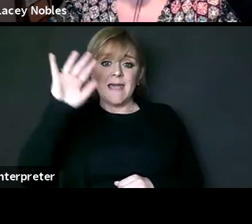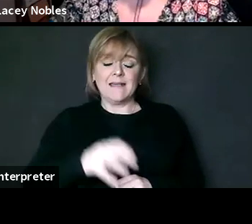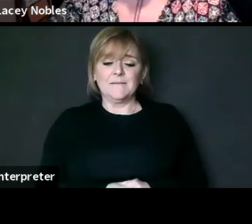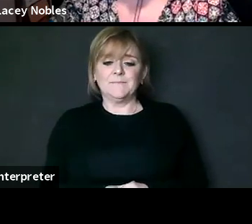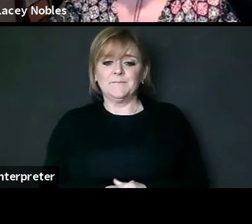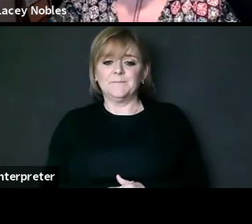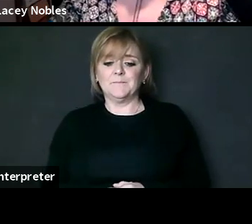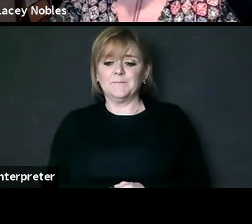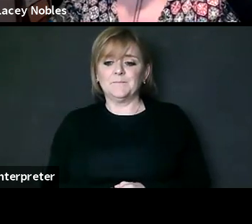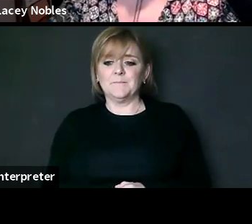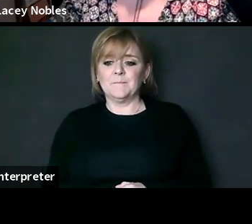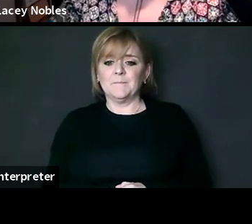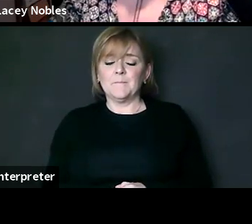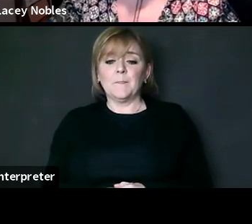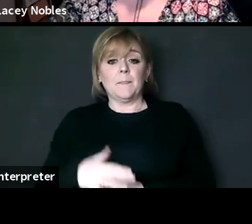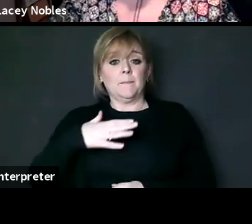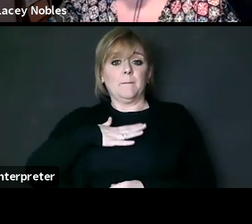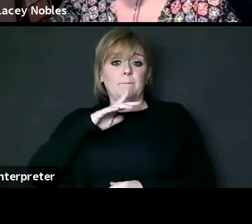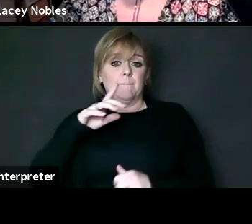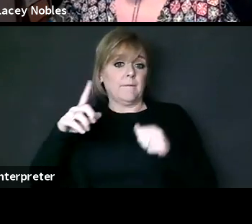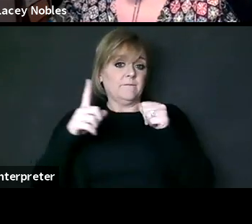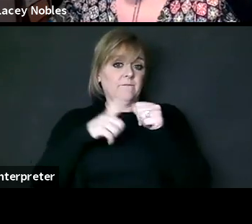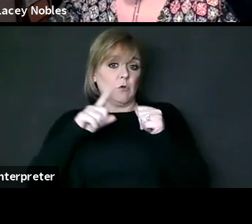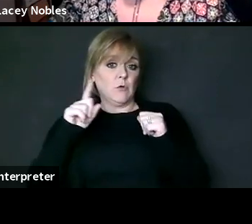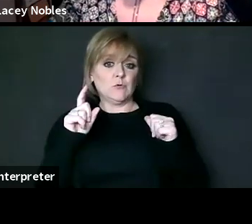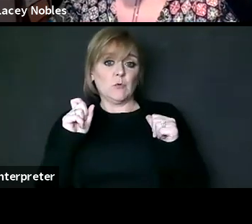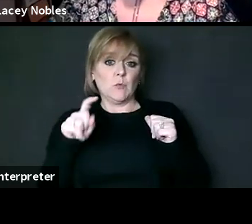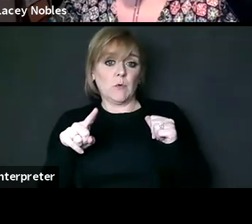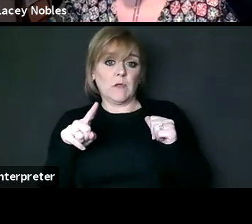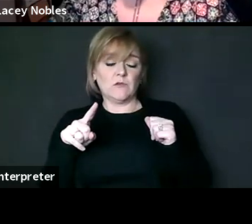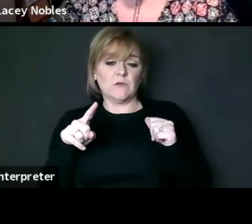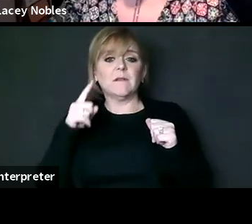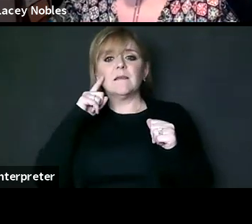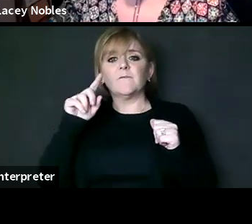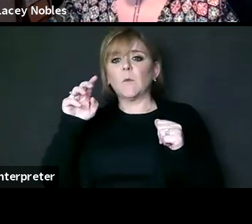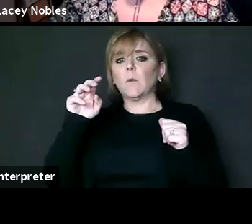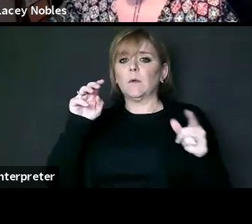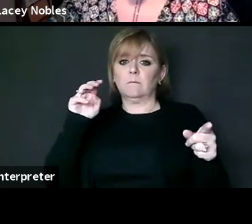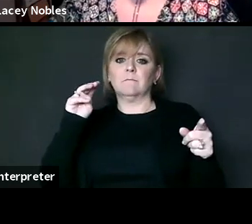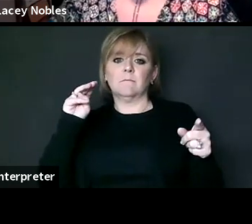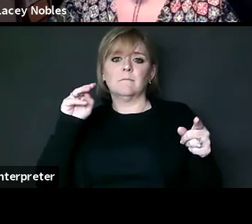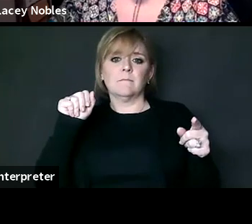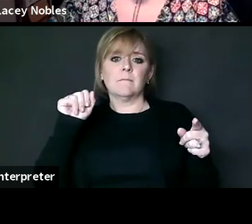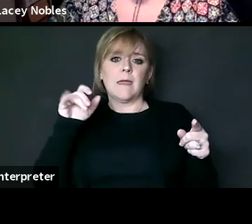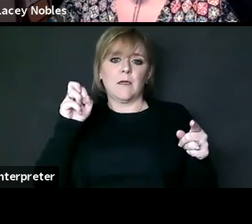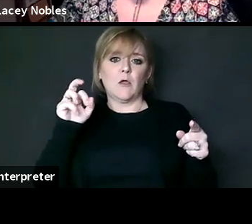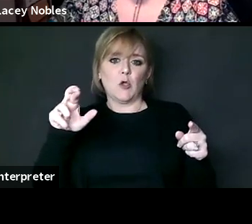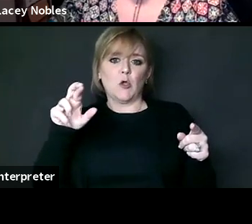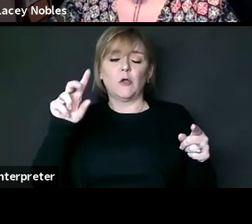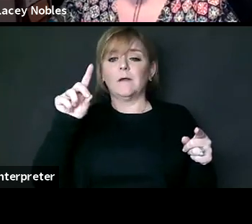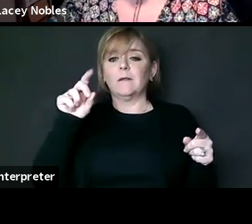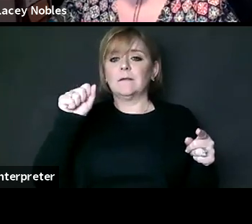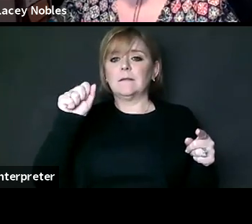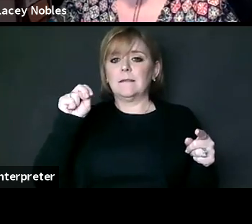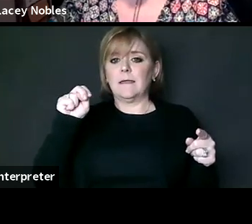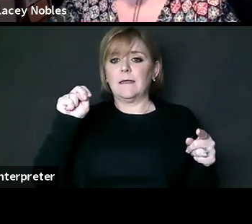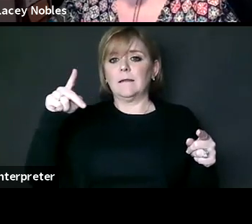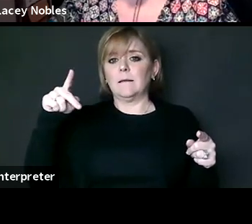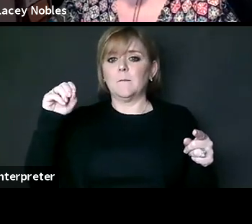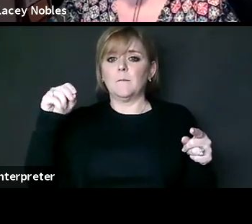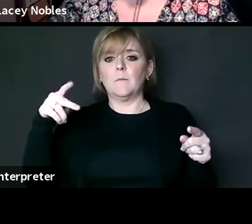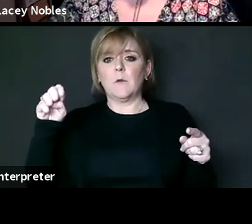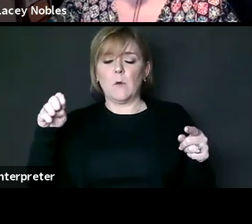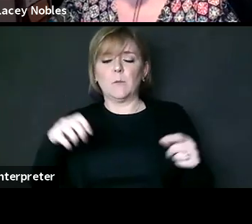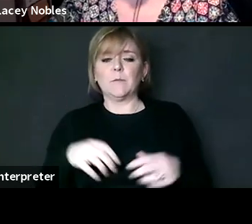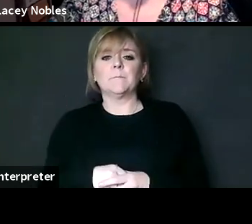So my first question is going to be for Mr. Mayor Dan Pope. So you mentioned